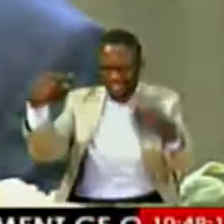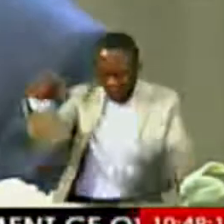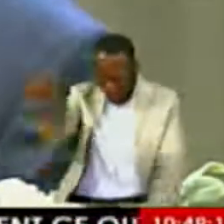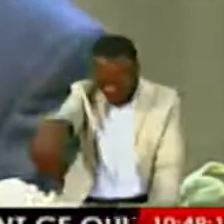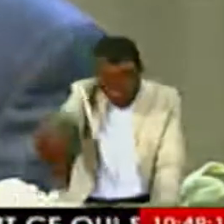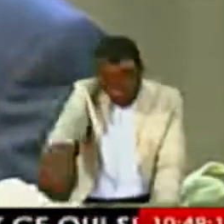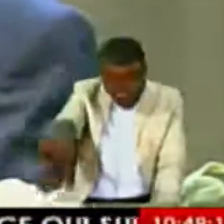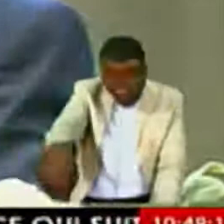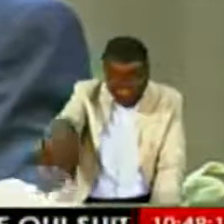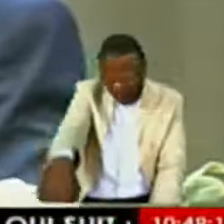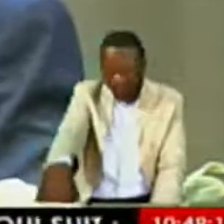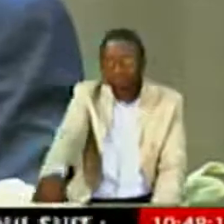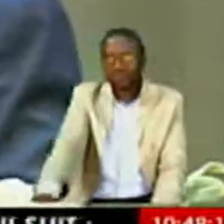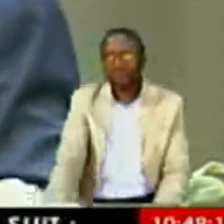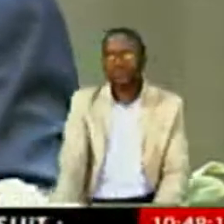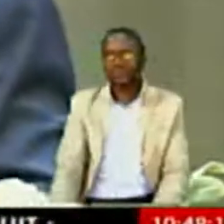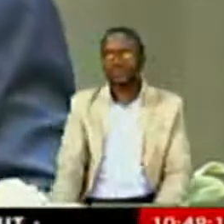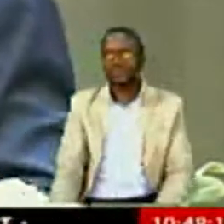hell.